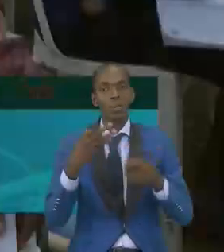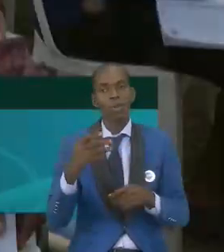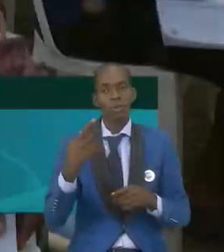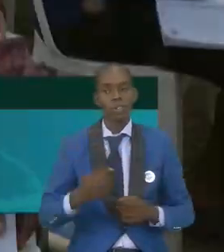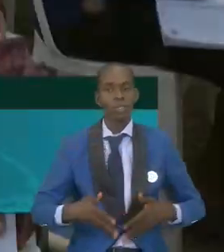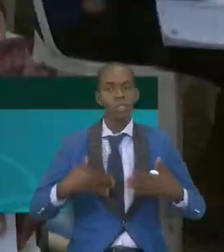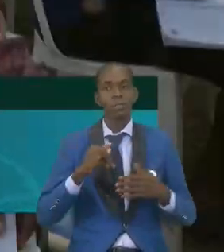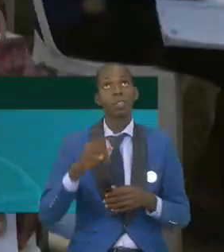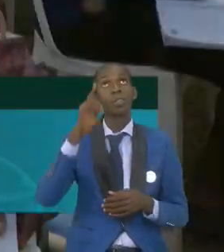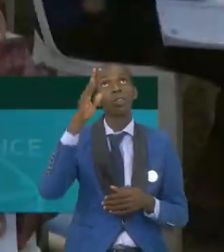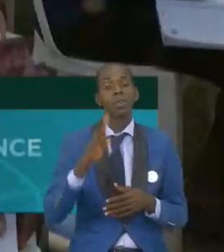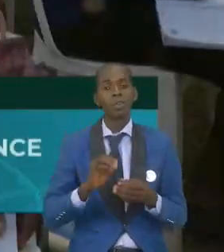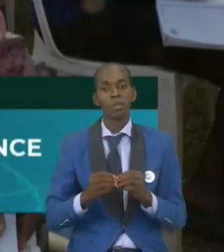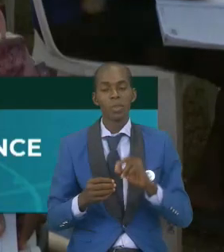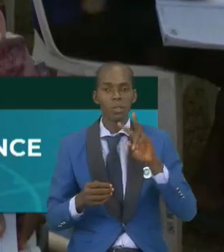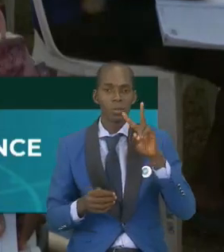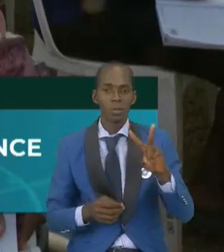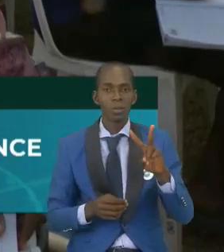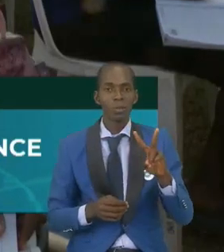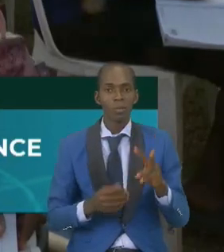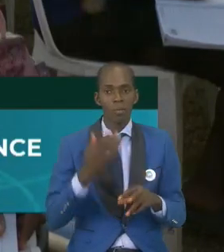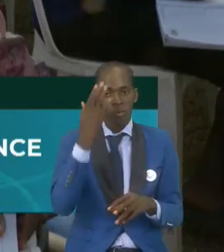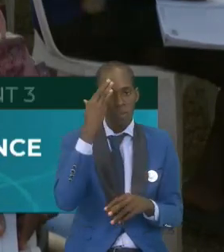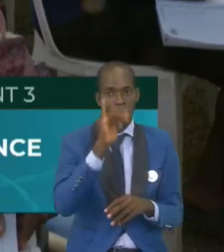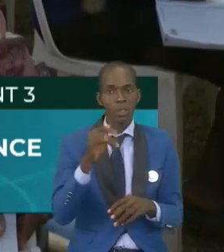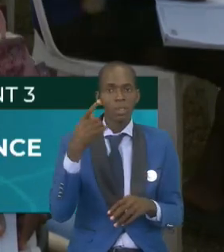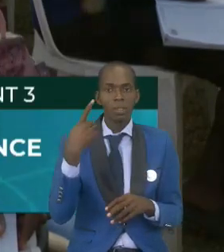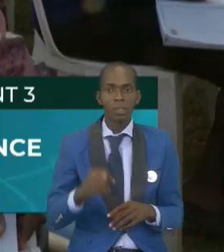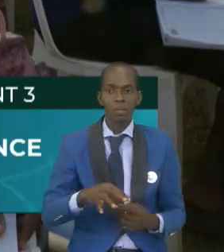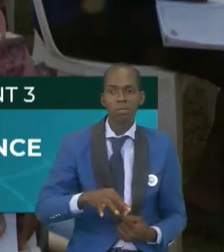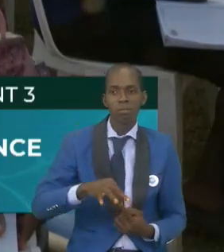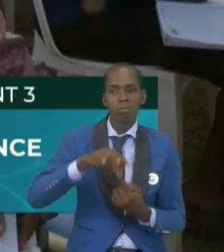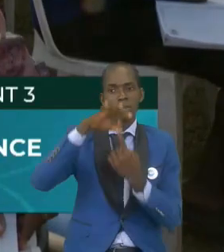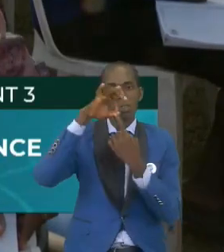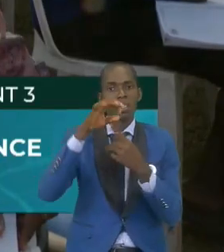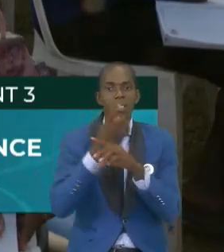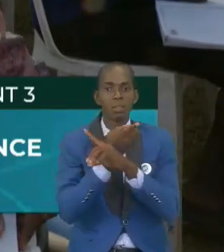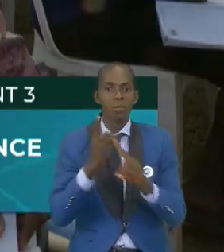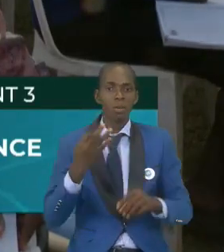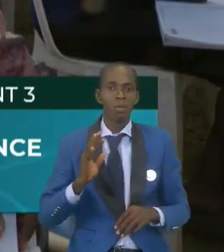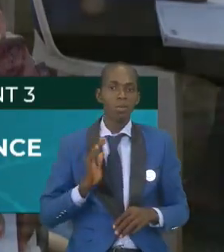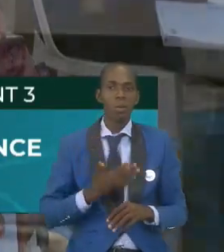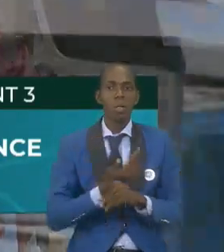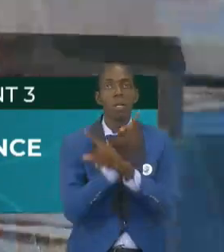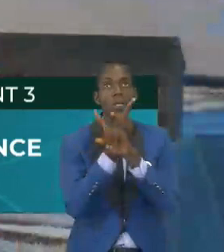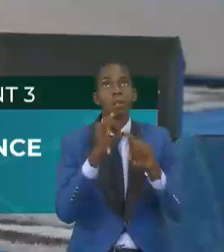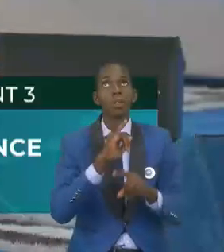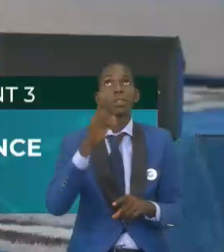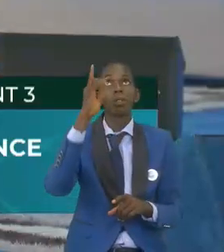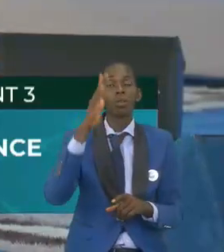realizing the exceptional deliverance of our liberating God. Number